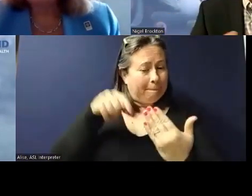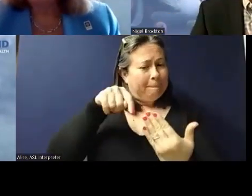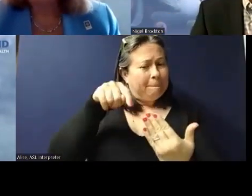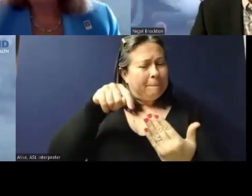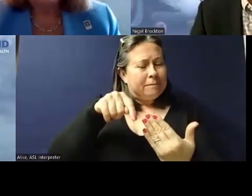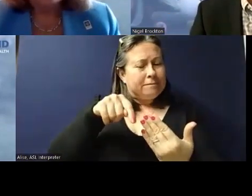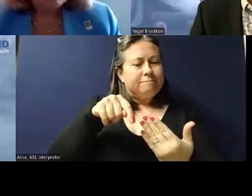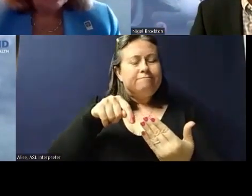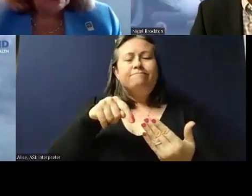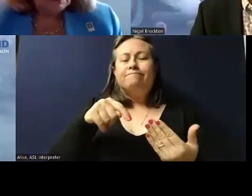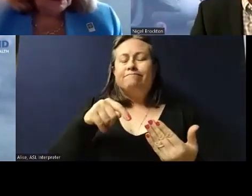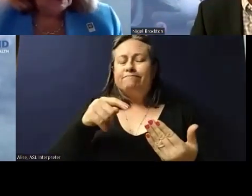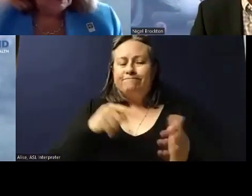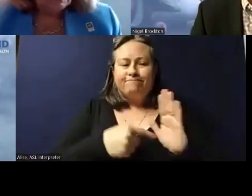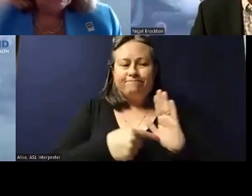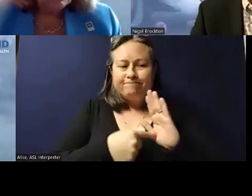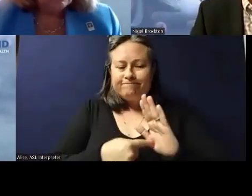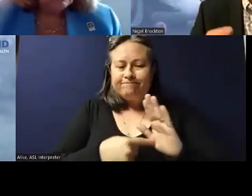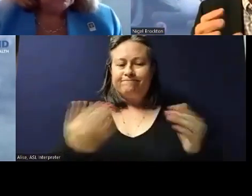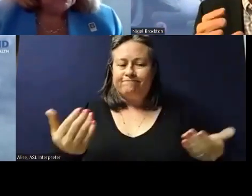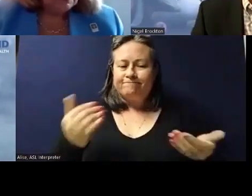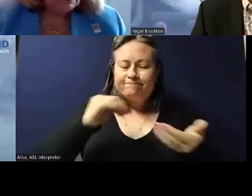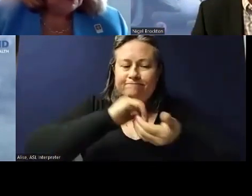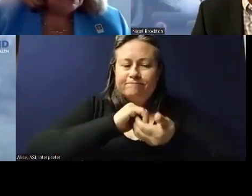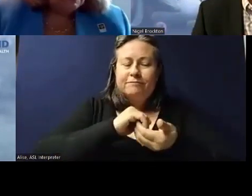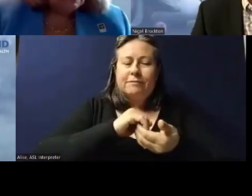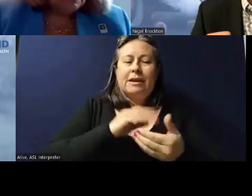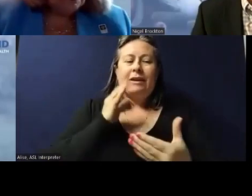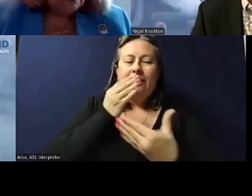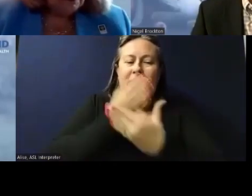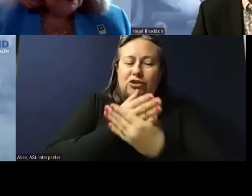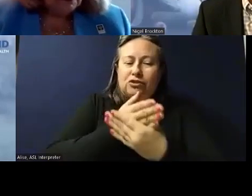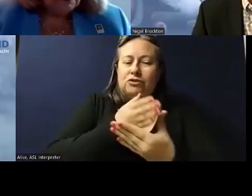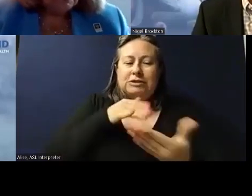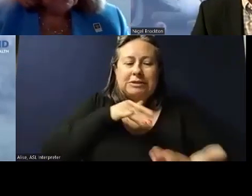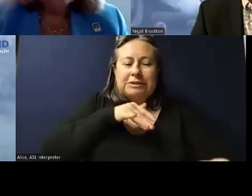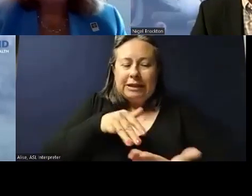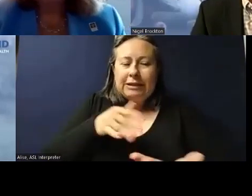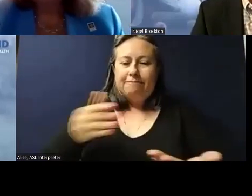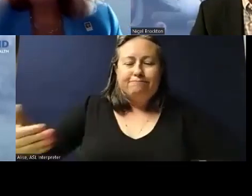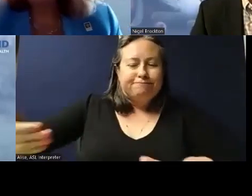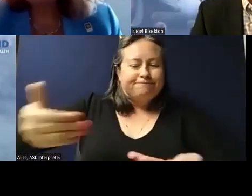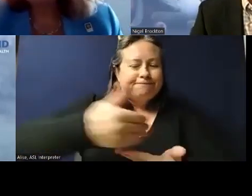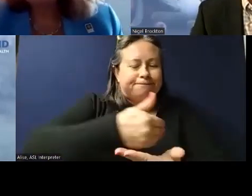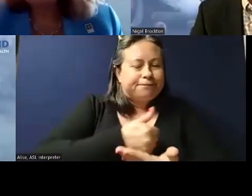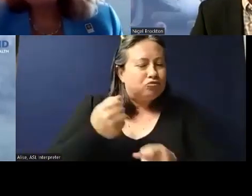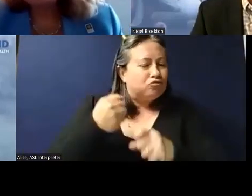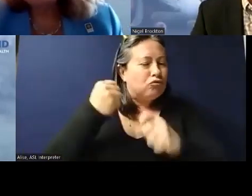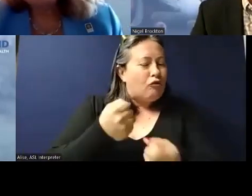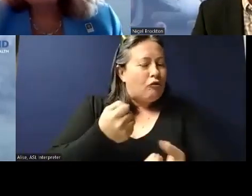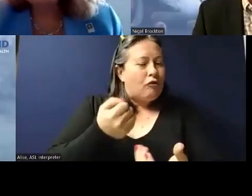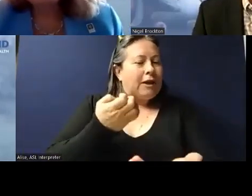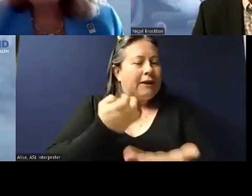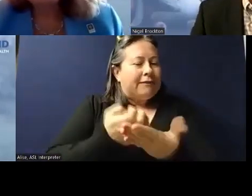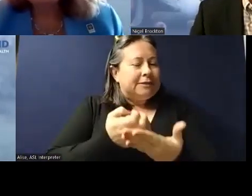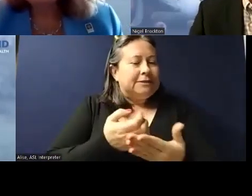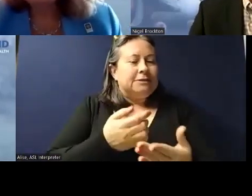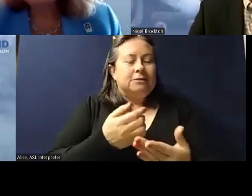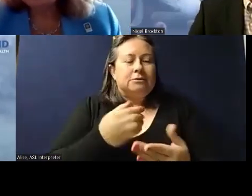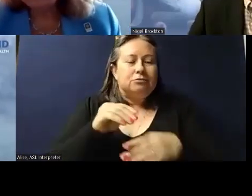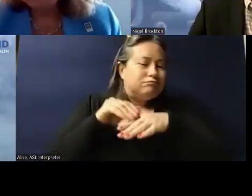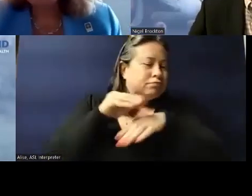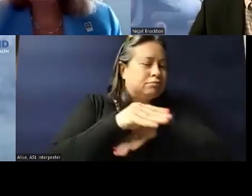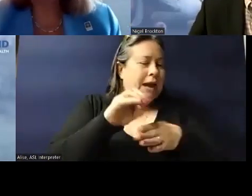collaborations to do those intervention studies to get the strongest evidence to give the strongest advice to really change outcomes.